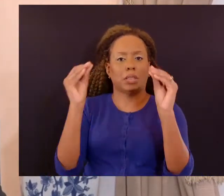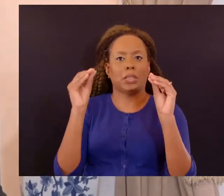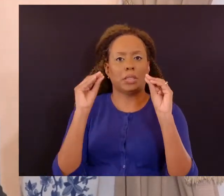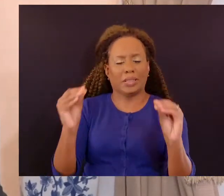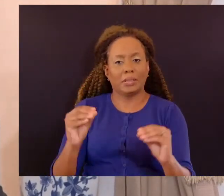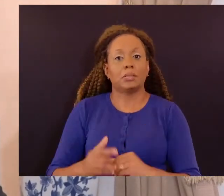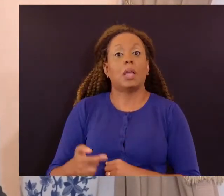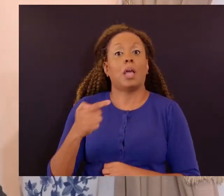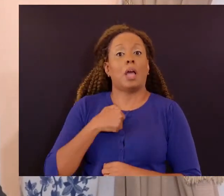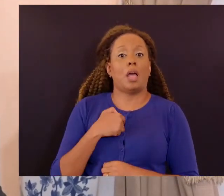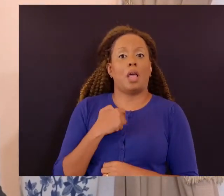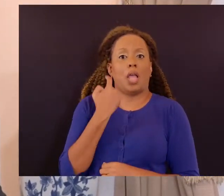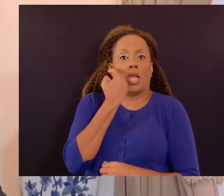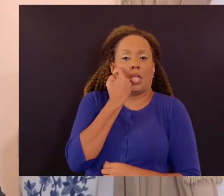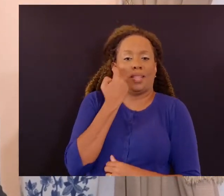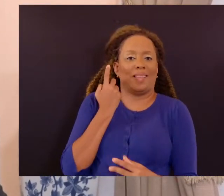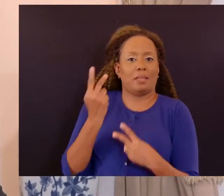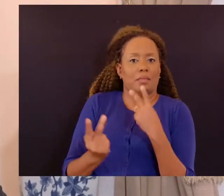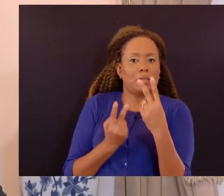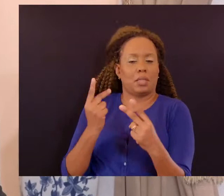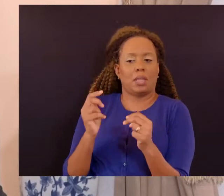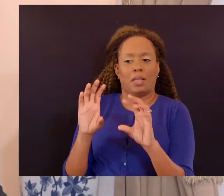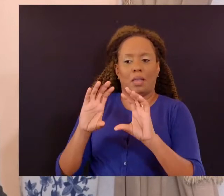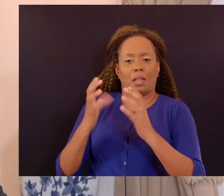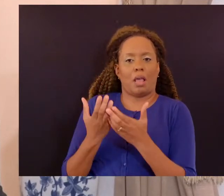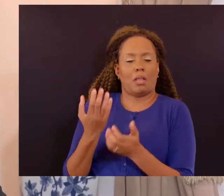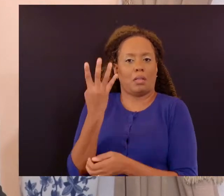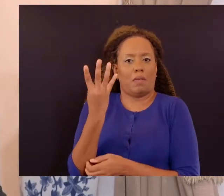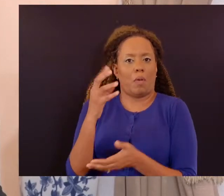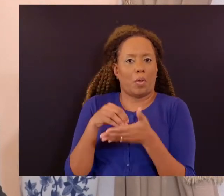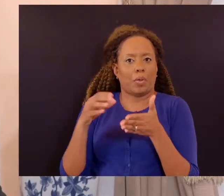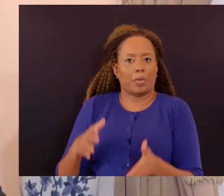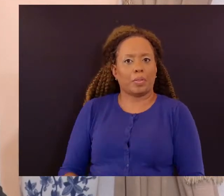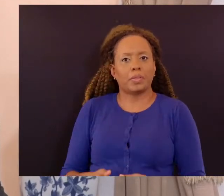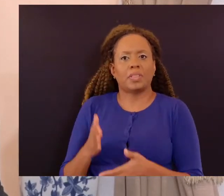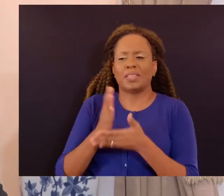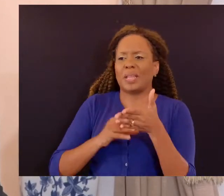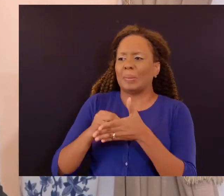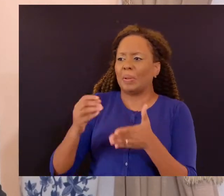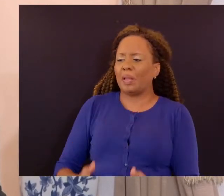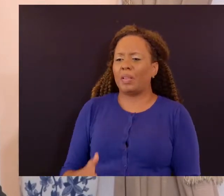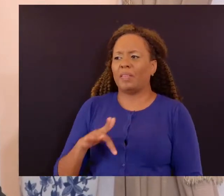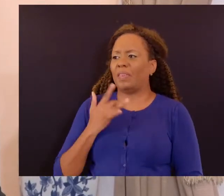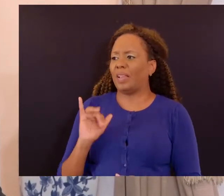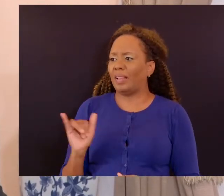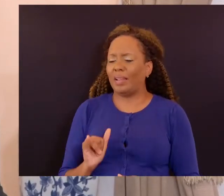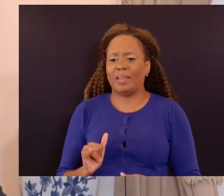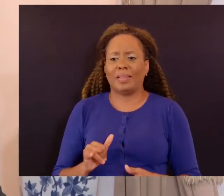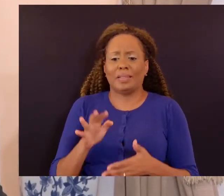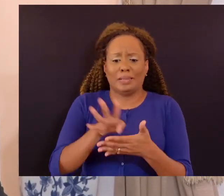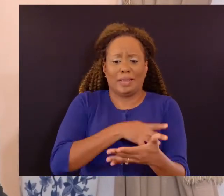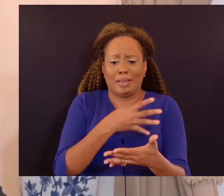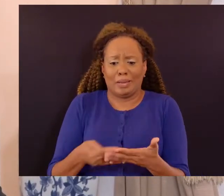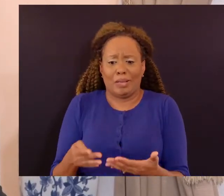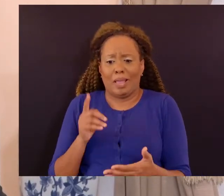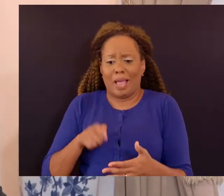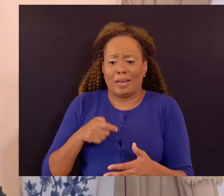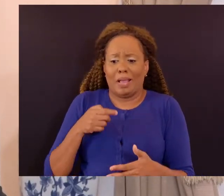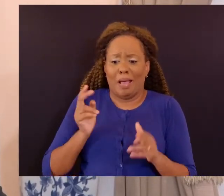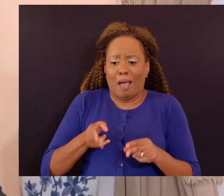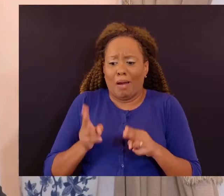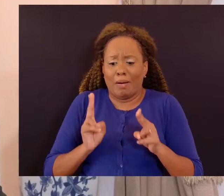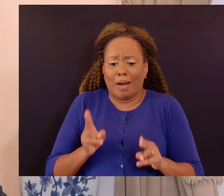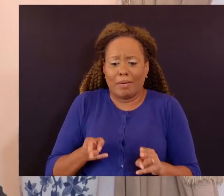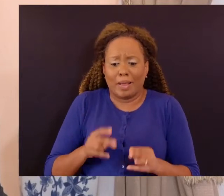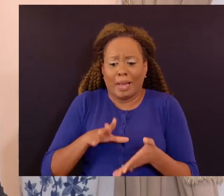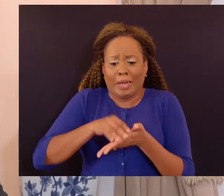the class 4 students in the last couple of weeks, there were genuine concerns by students that they felt that they were being rushed through the syllabus, and they had difficulty